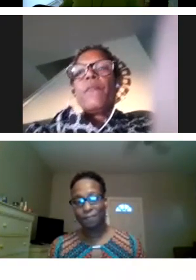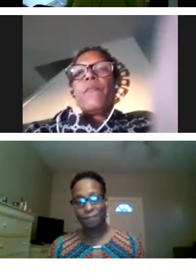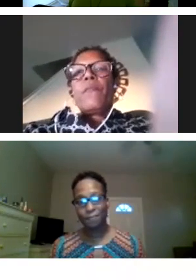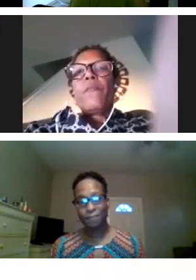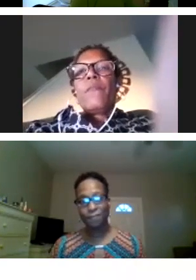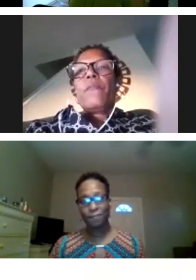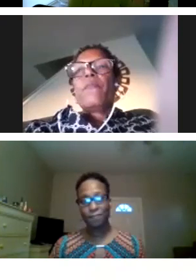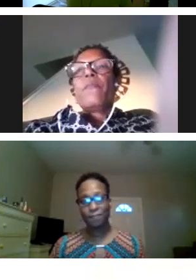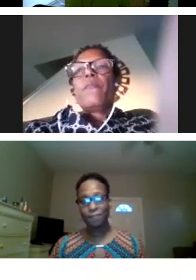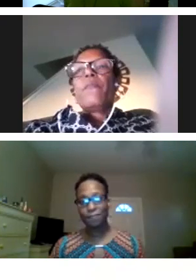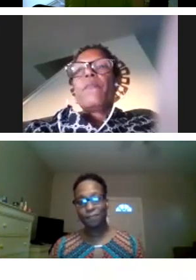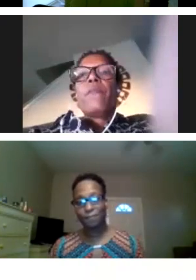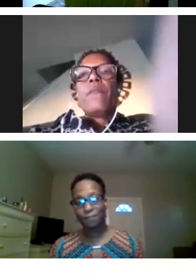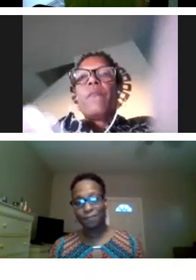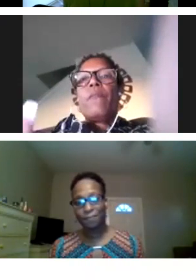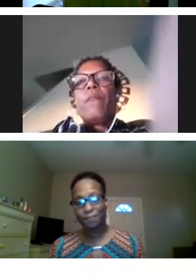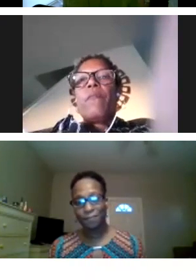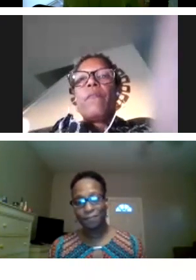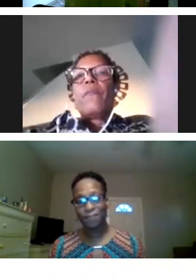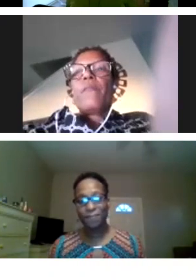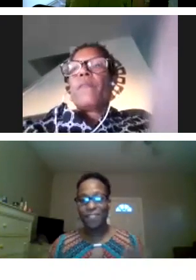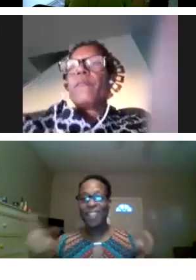So with that, thank you all so much for joining us